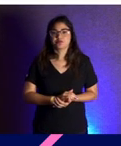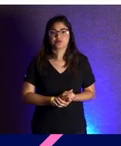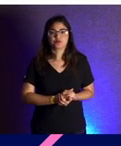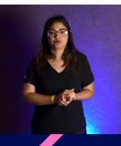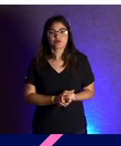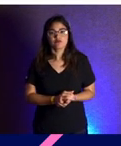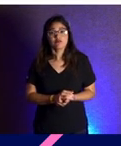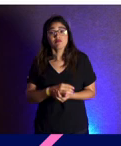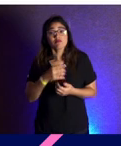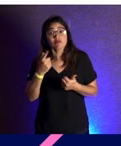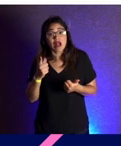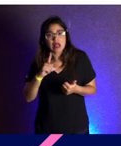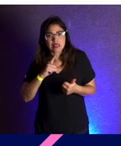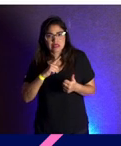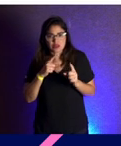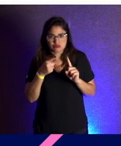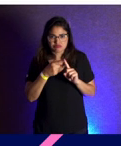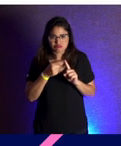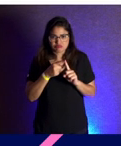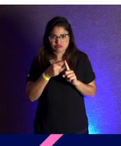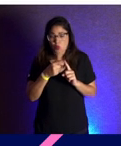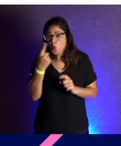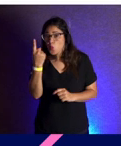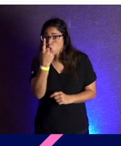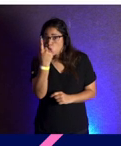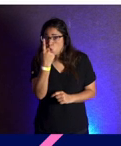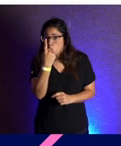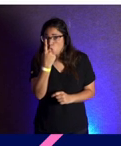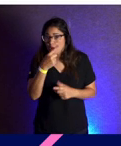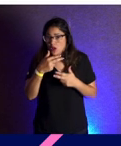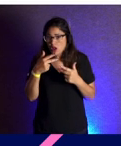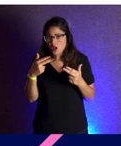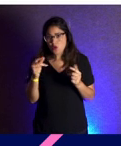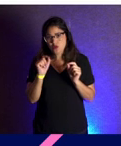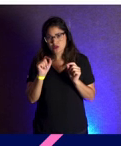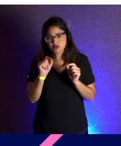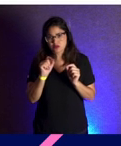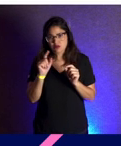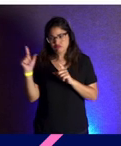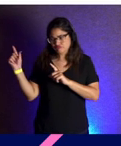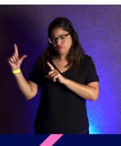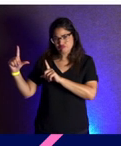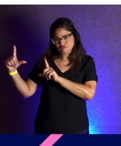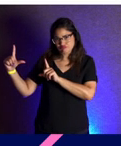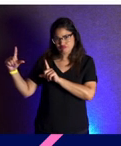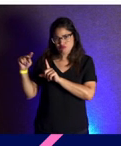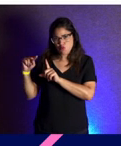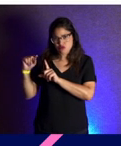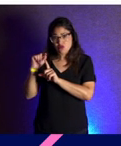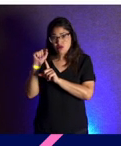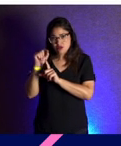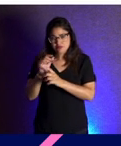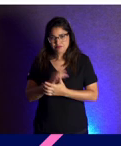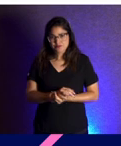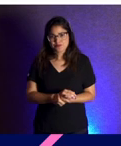point here. The 12 subsets of the data.